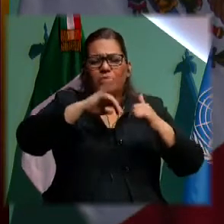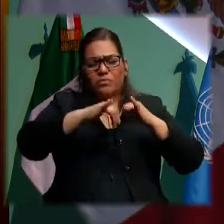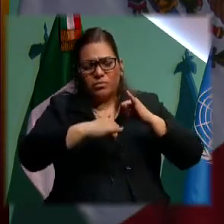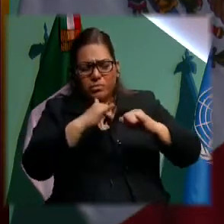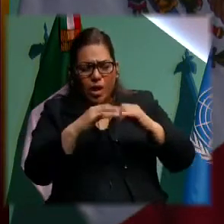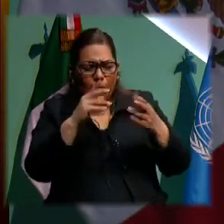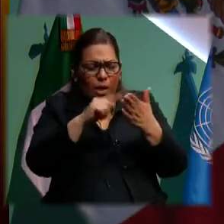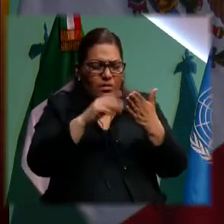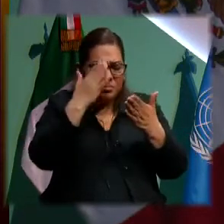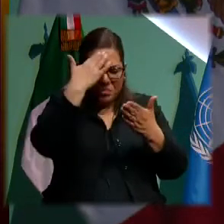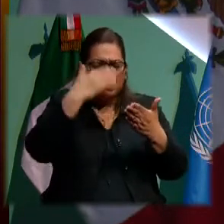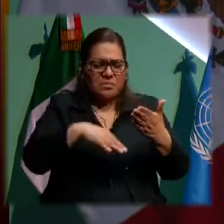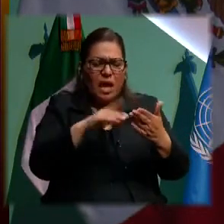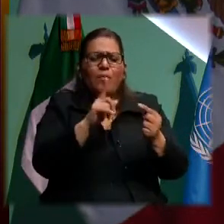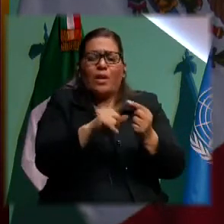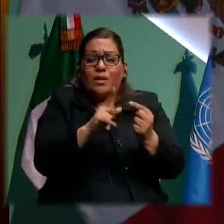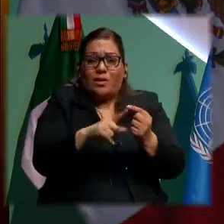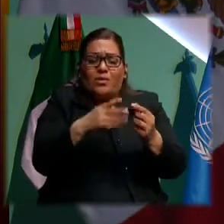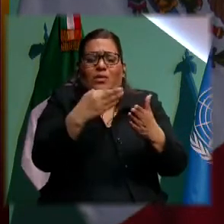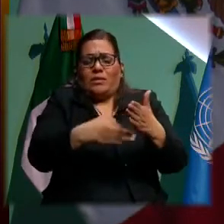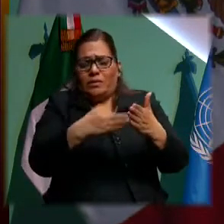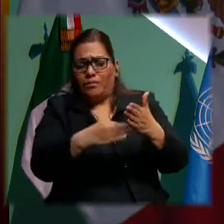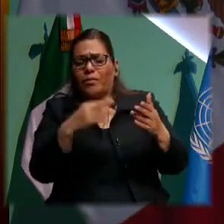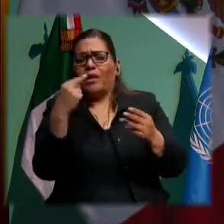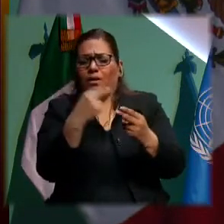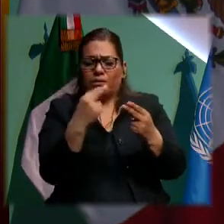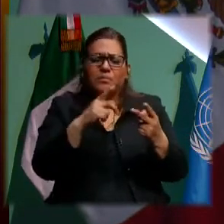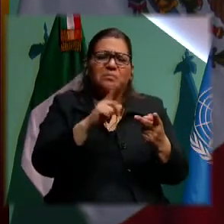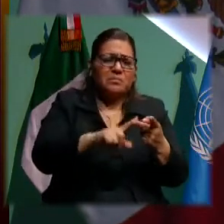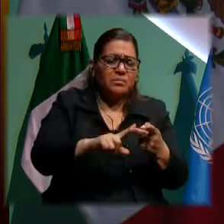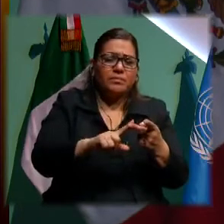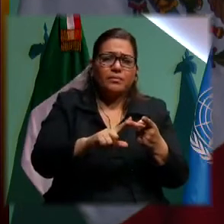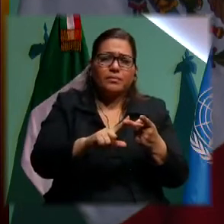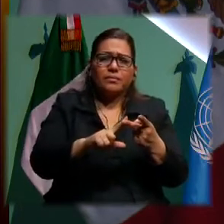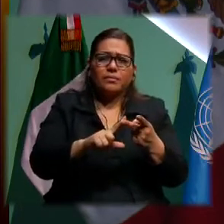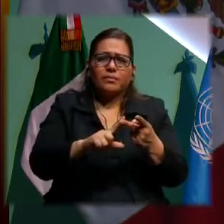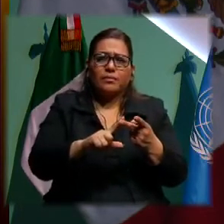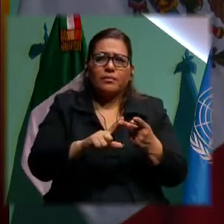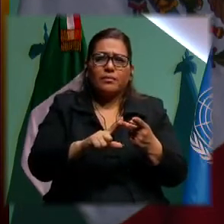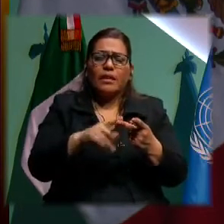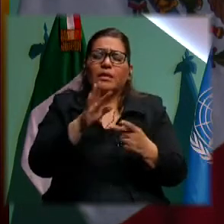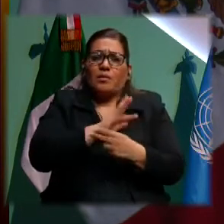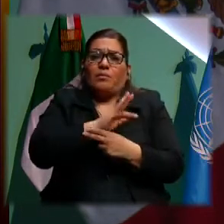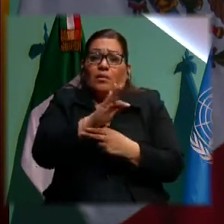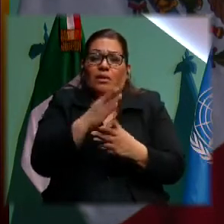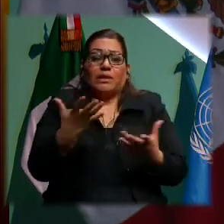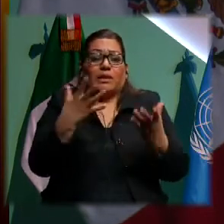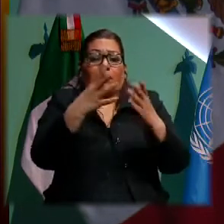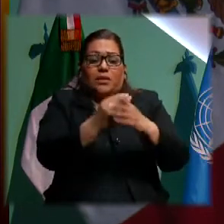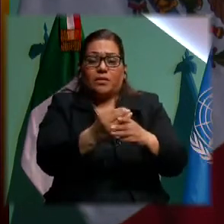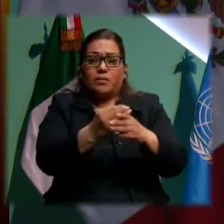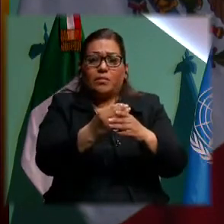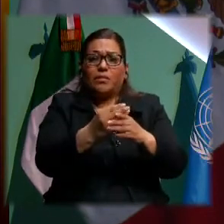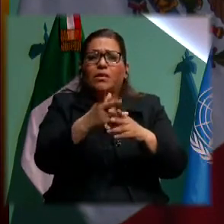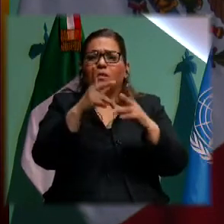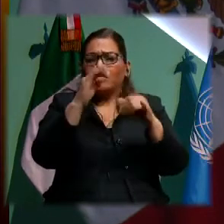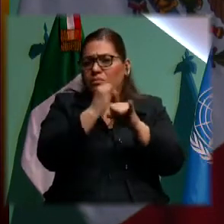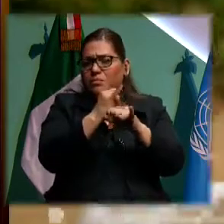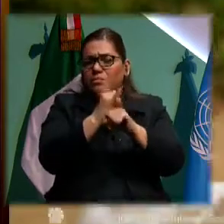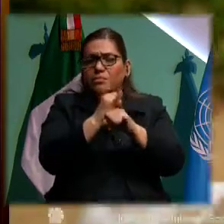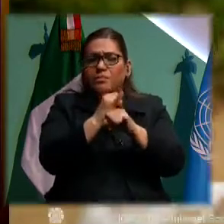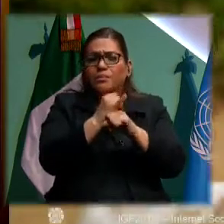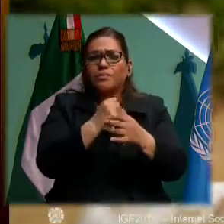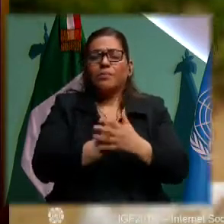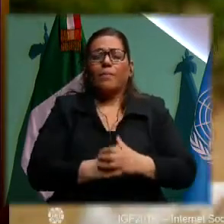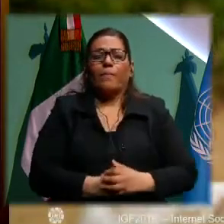do with respect to the internet's influence and enabling